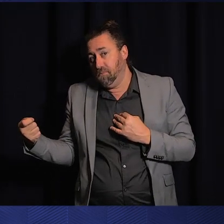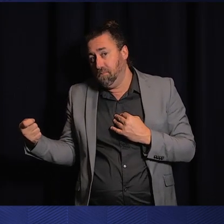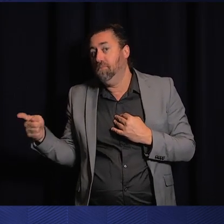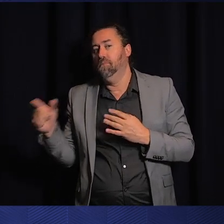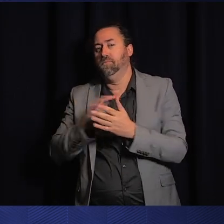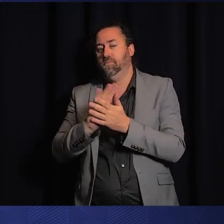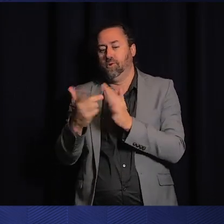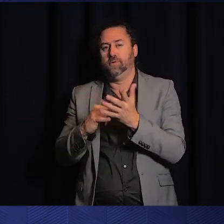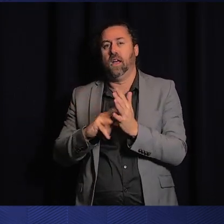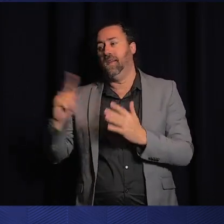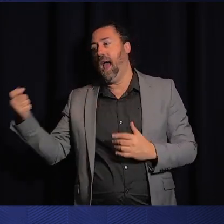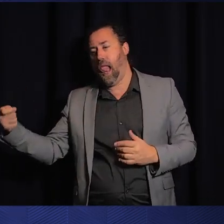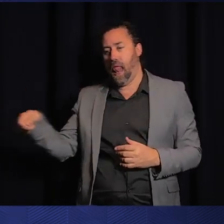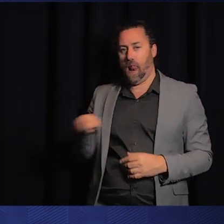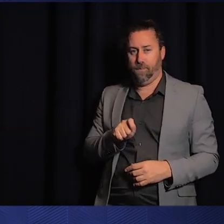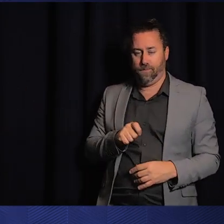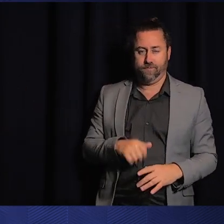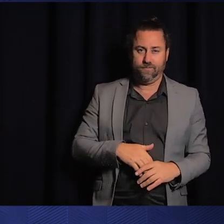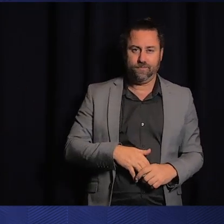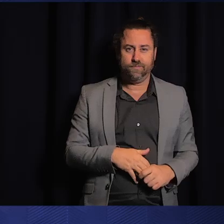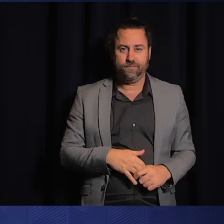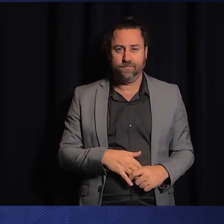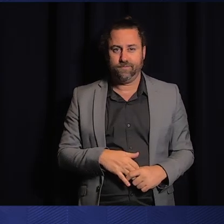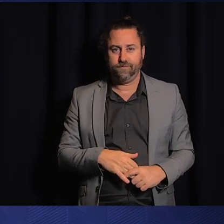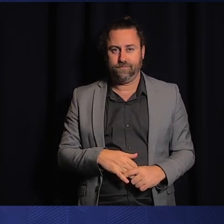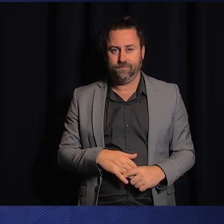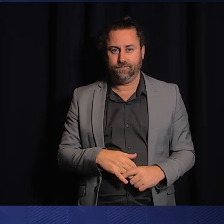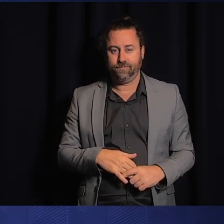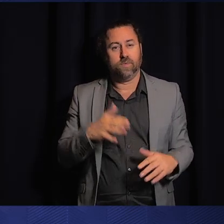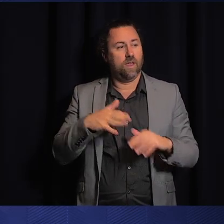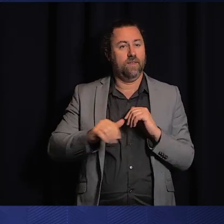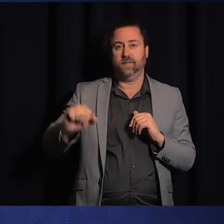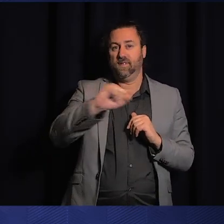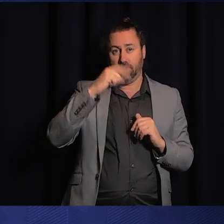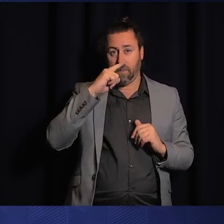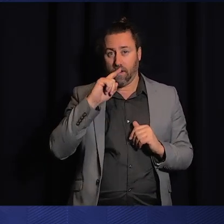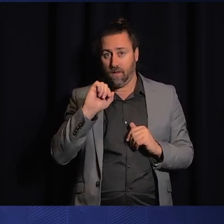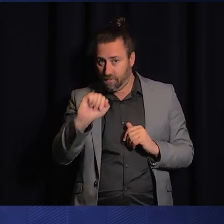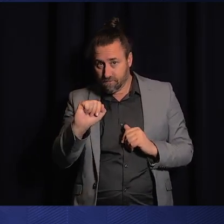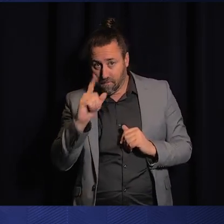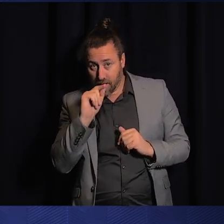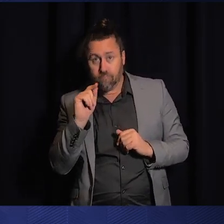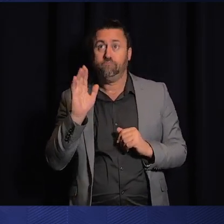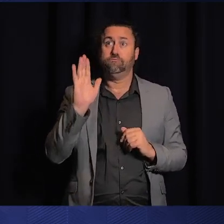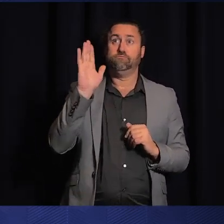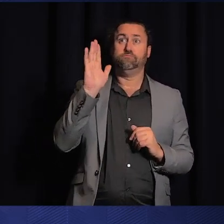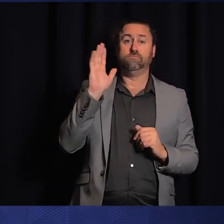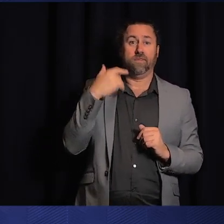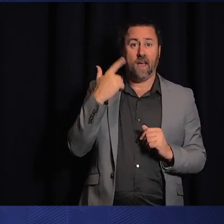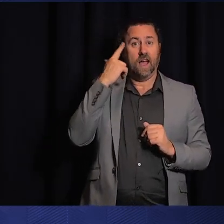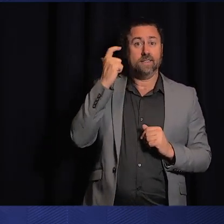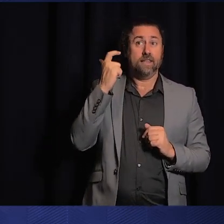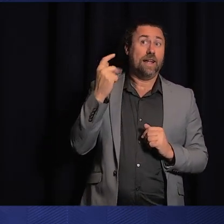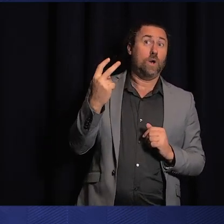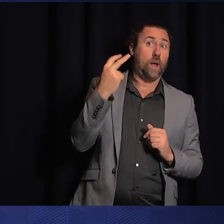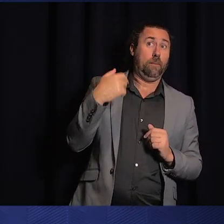first, and invite you to answer questions about civil society's role. Maybe that question about